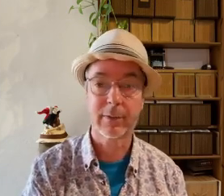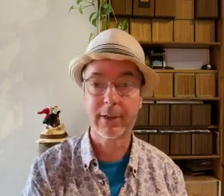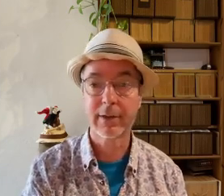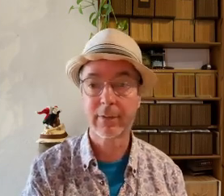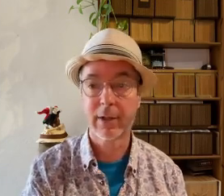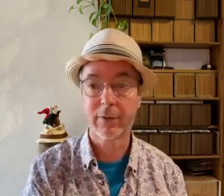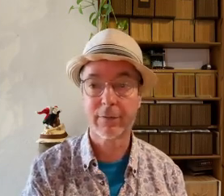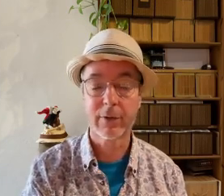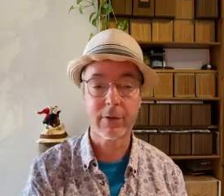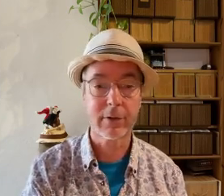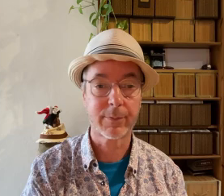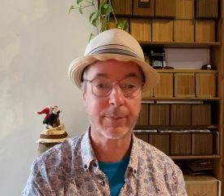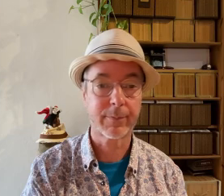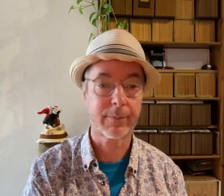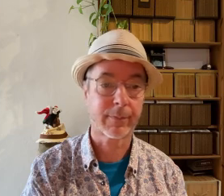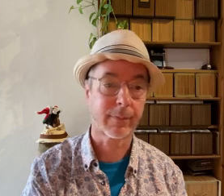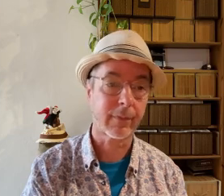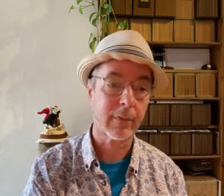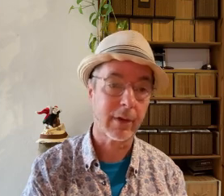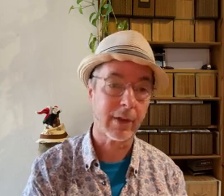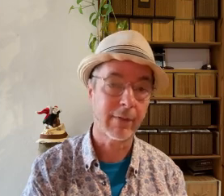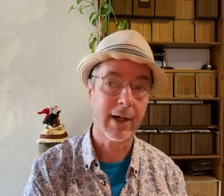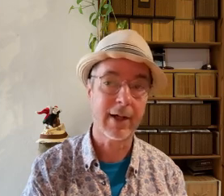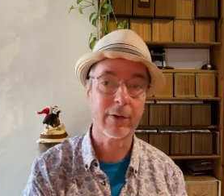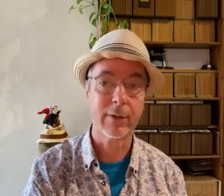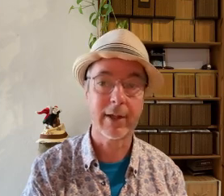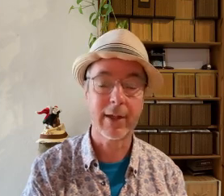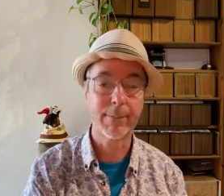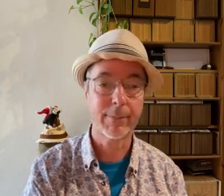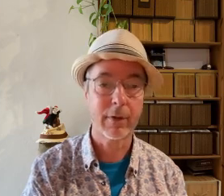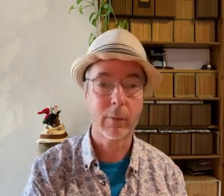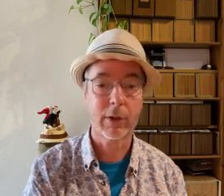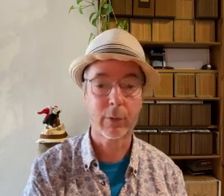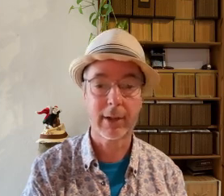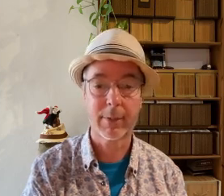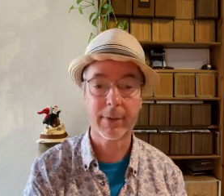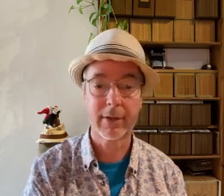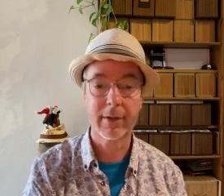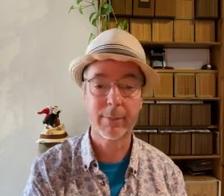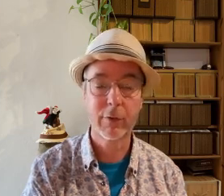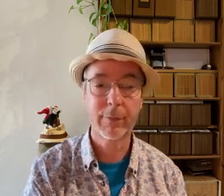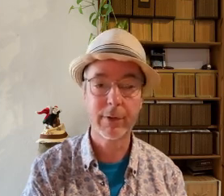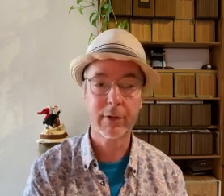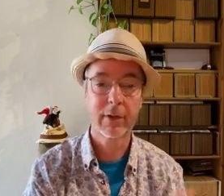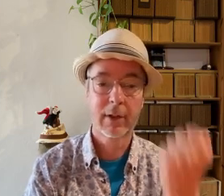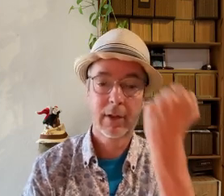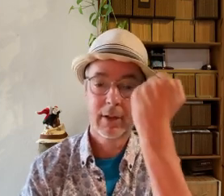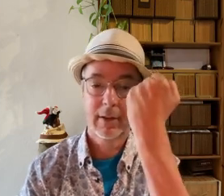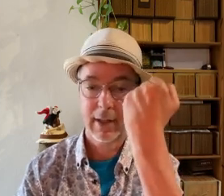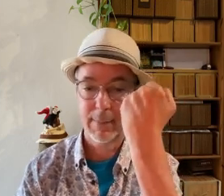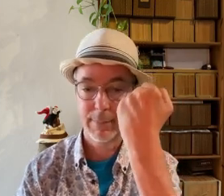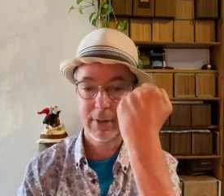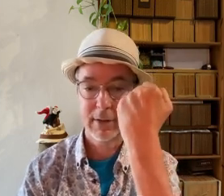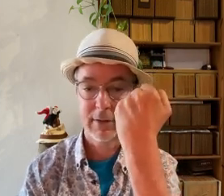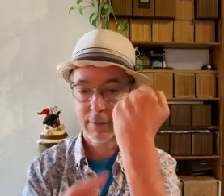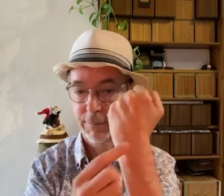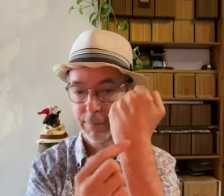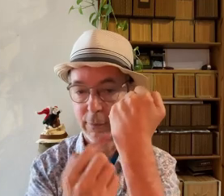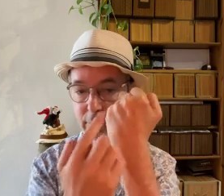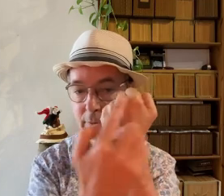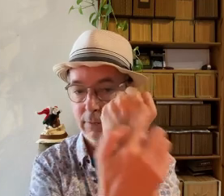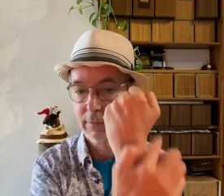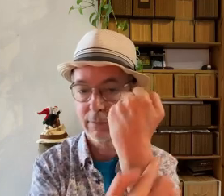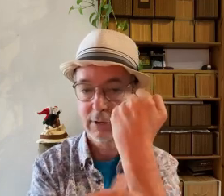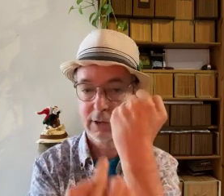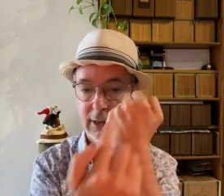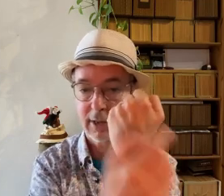the other way around, of course. The A to the M, what will happen in the movement? The M is the